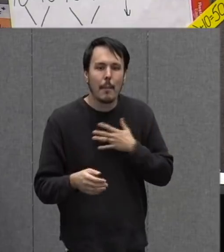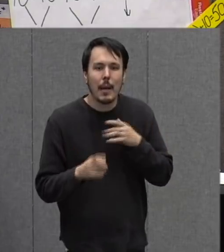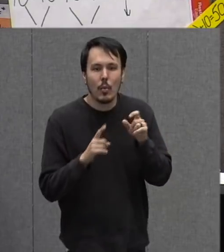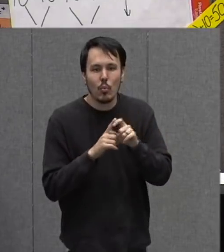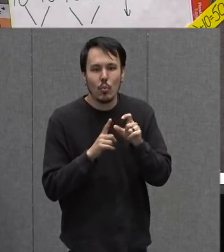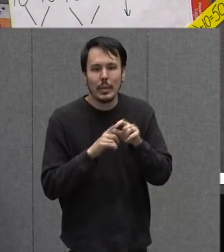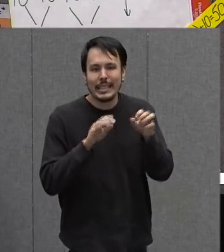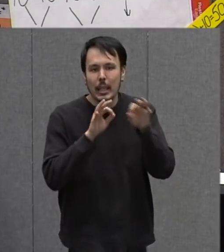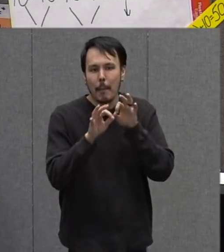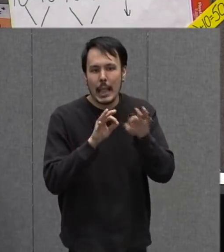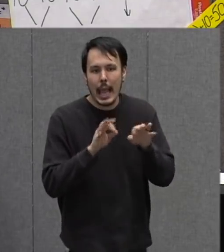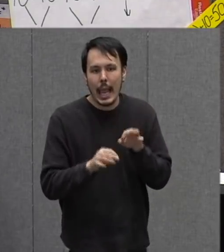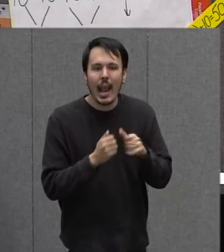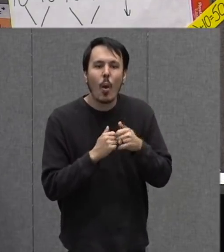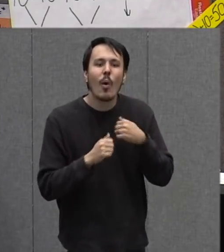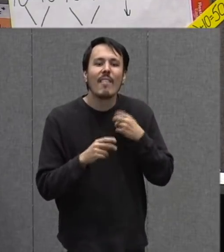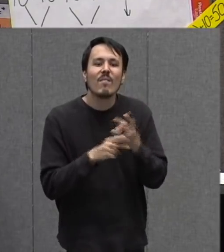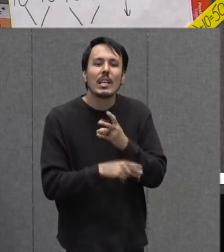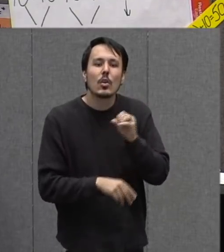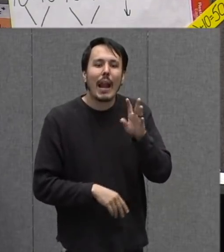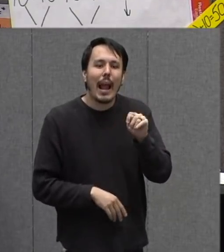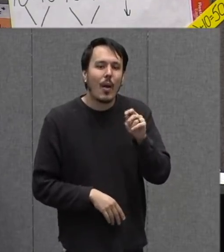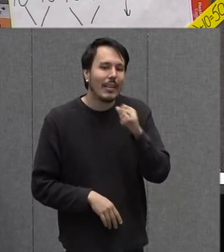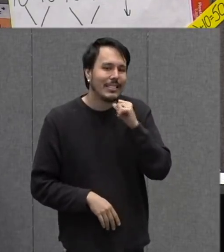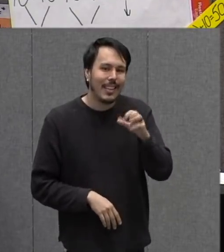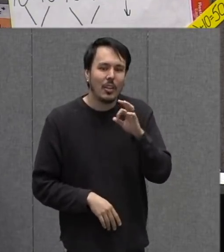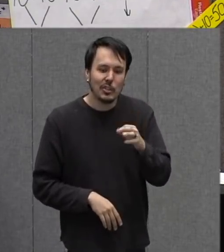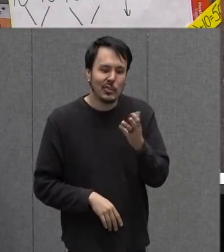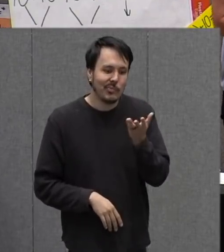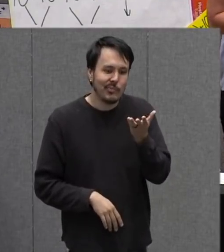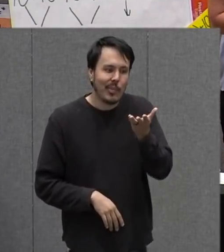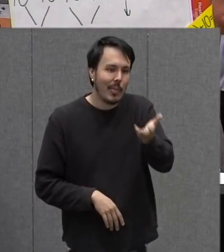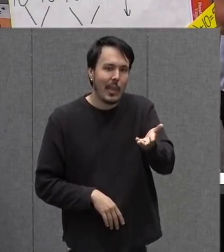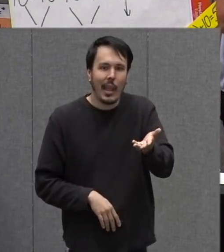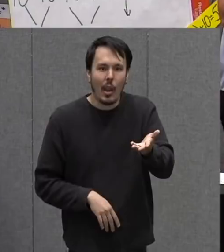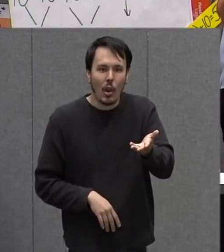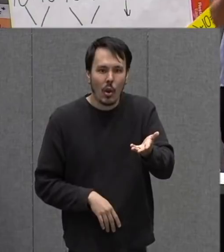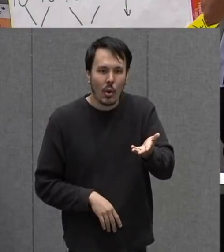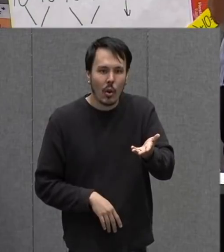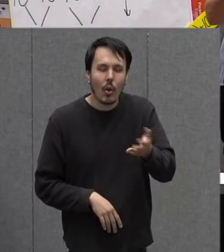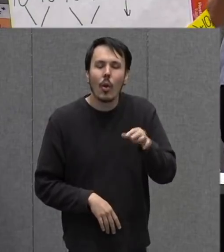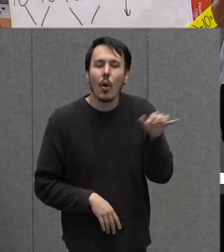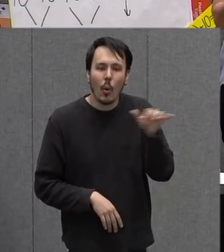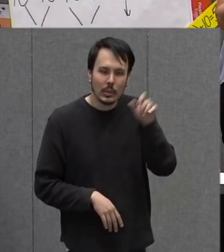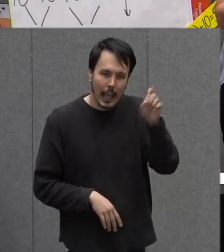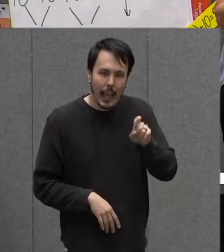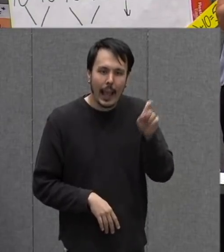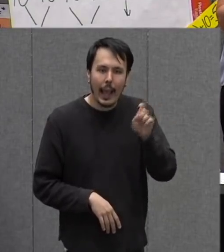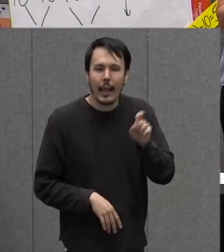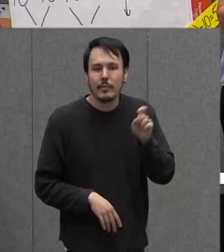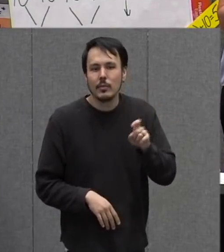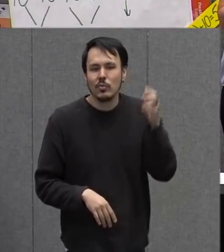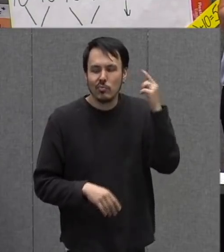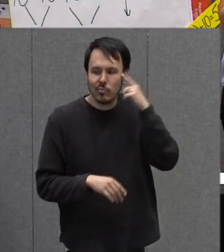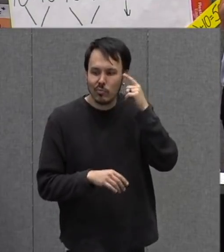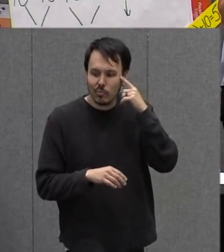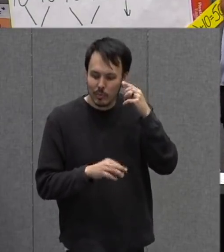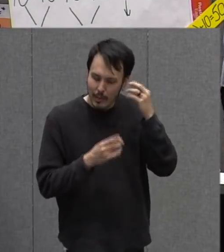that out. So it's not just sitting there and doing the work. We also have to have some reasoning through